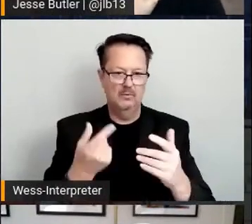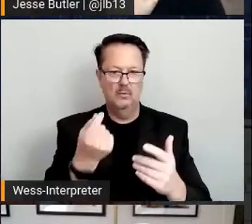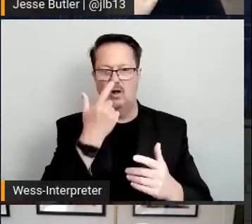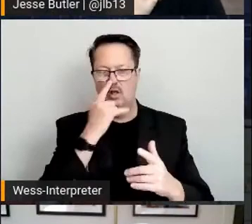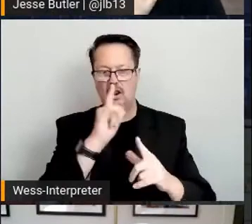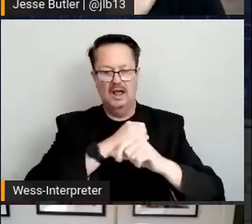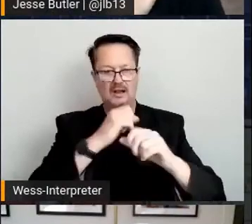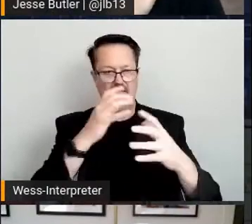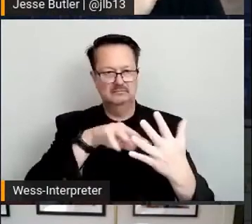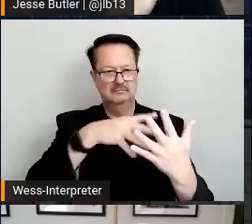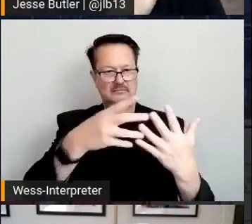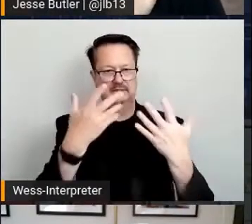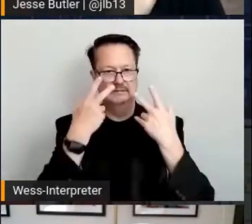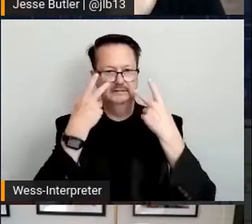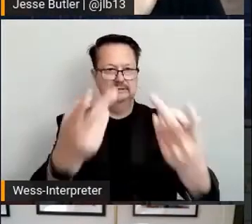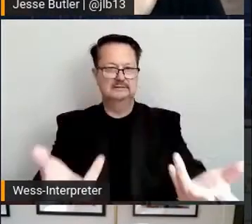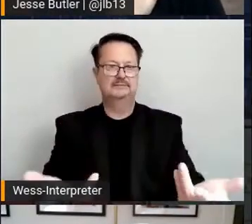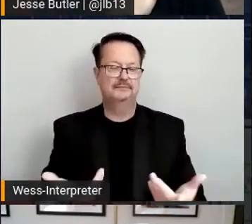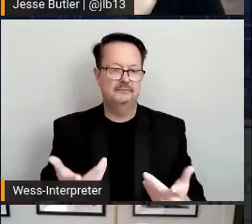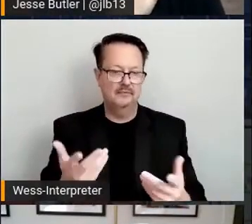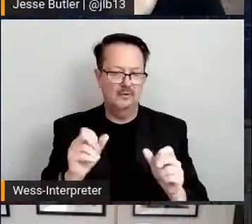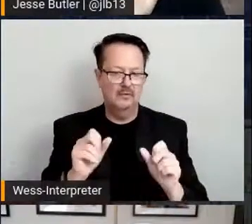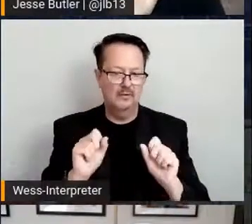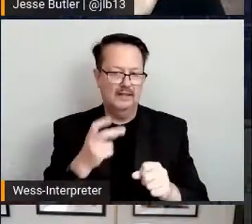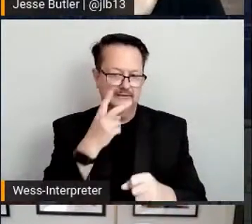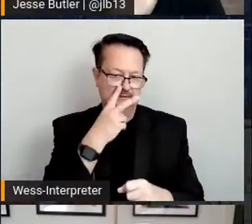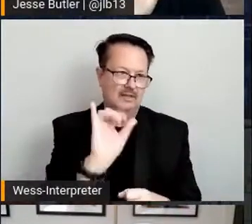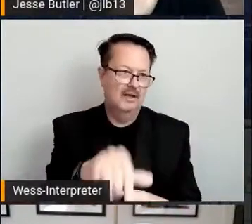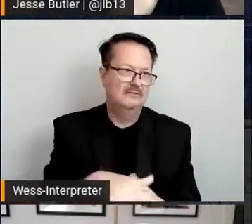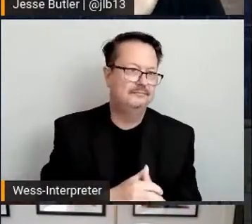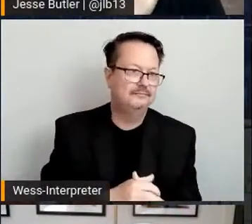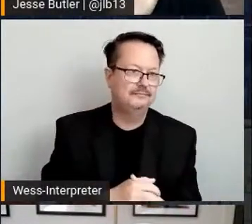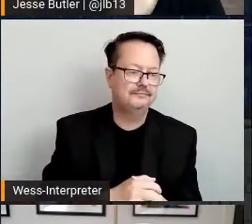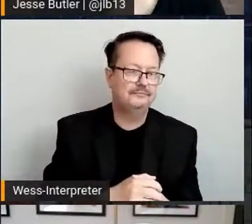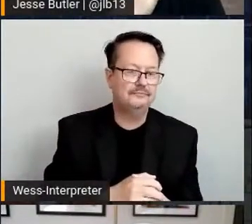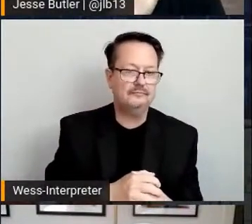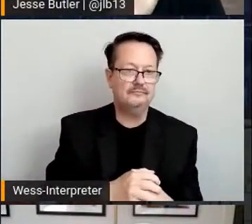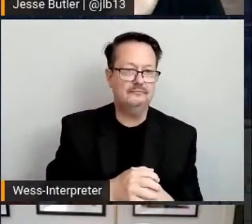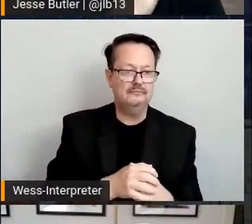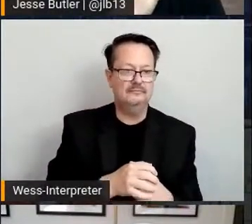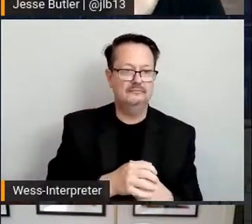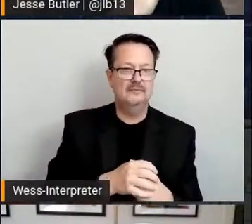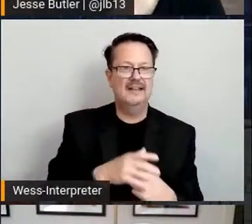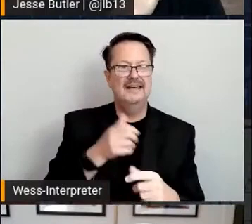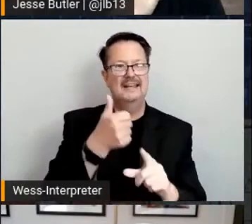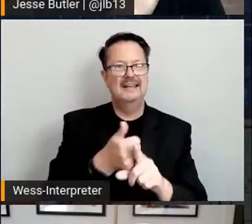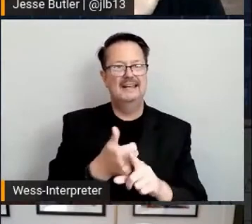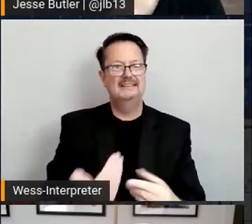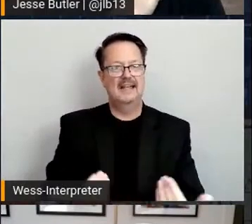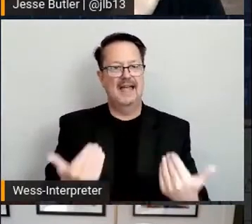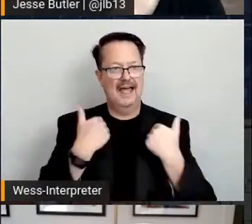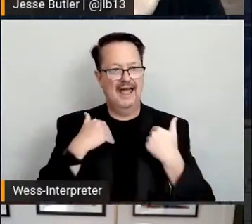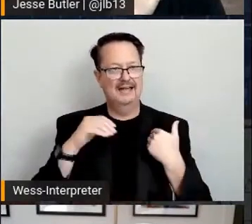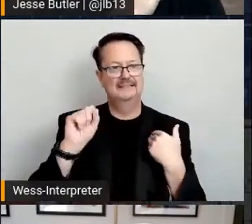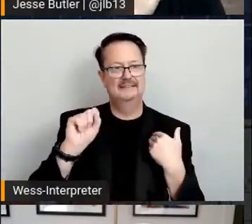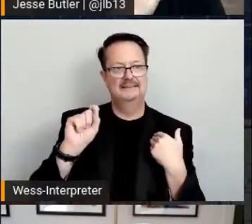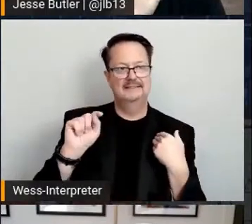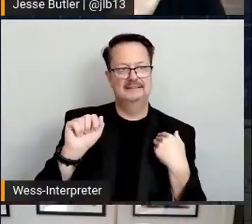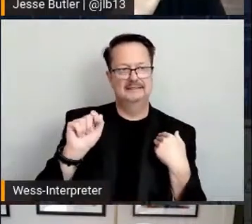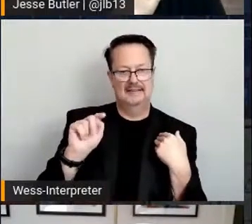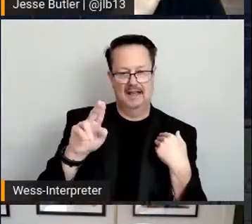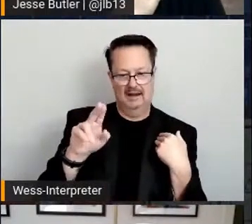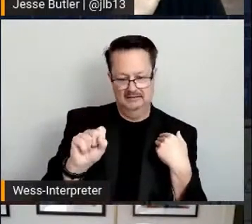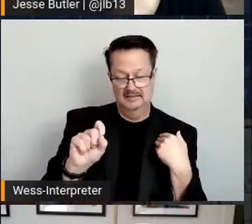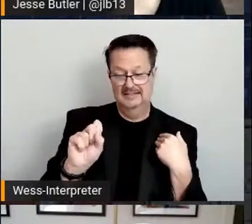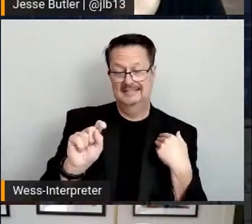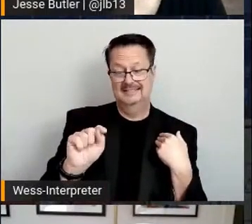like. We're gonna see that it's got a status, and the status contains the